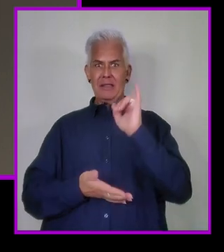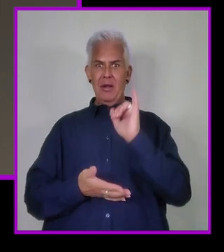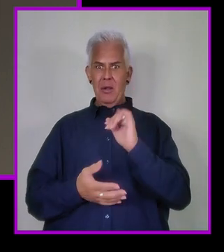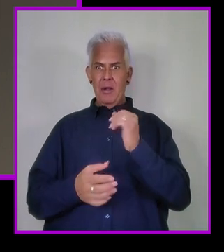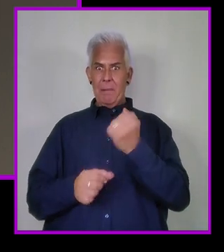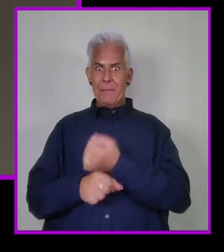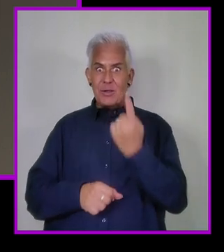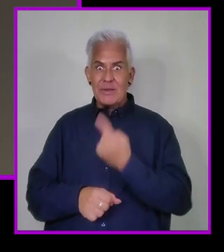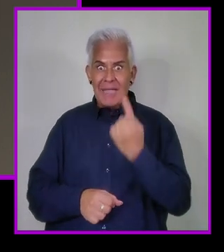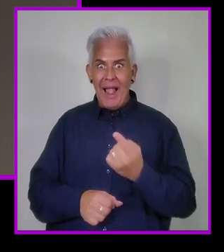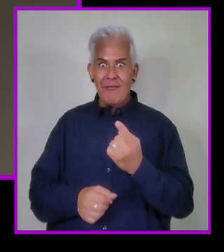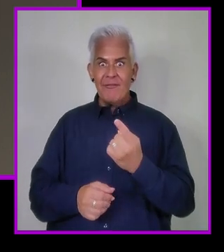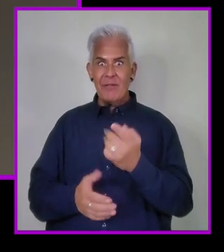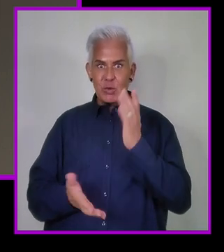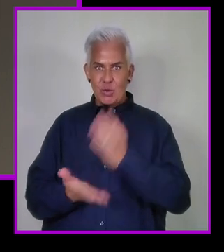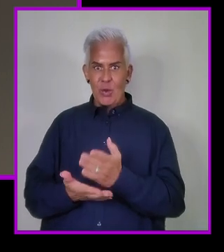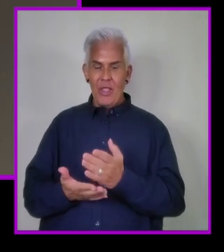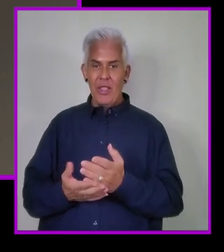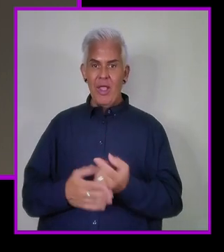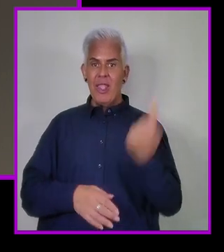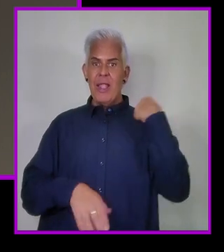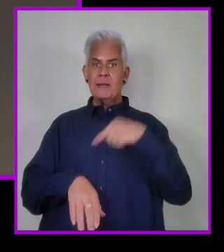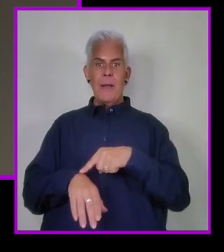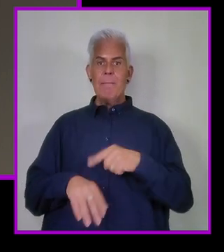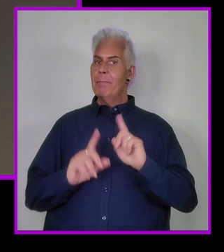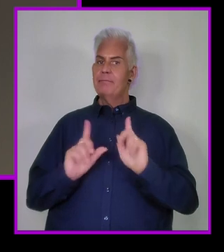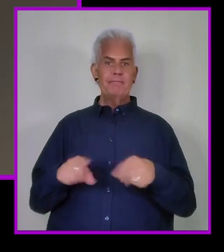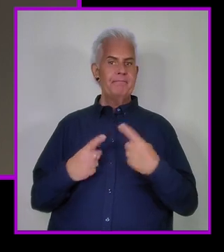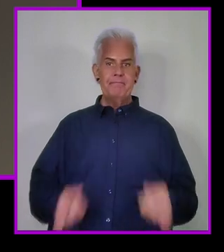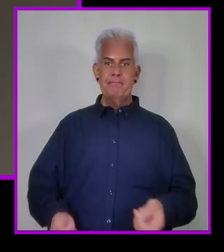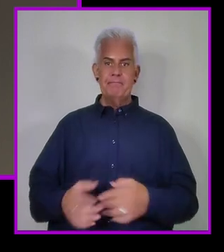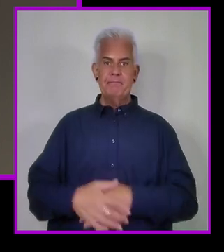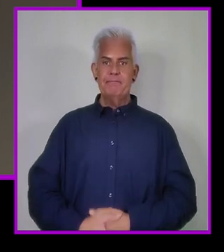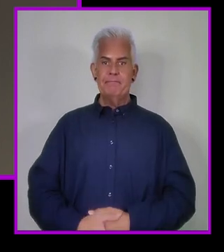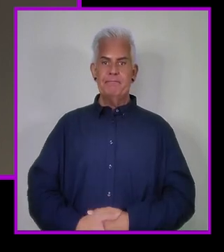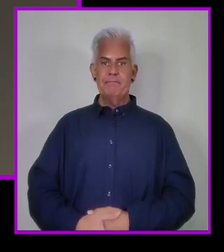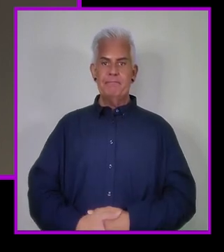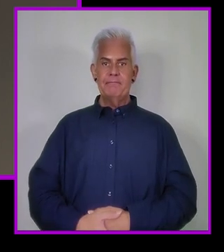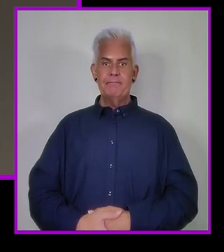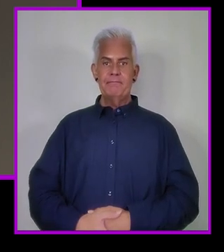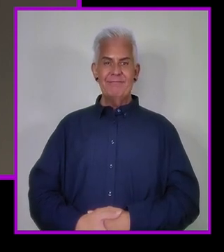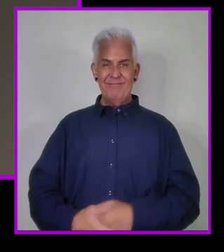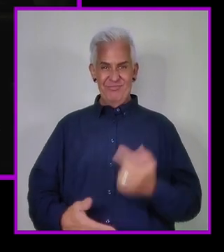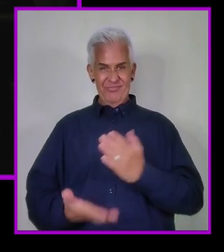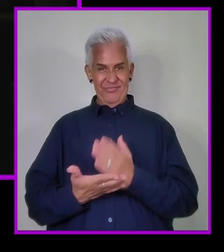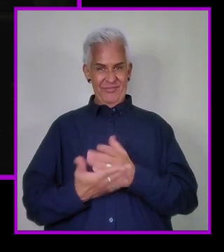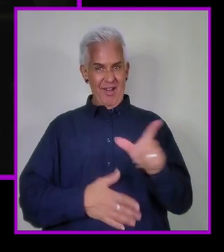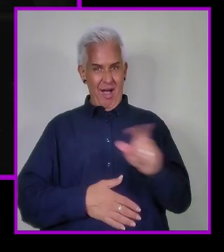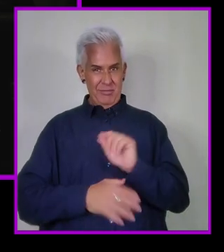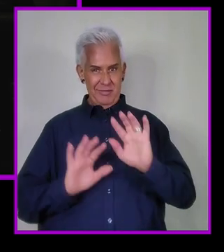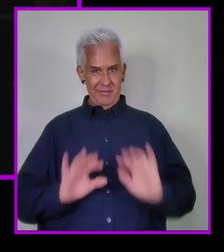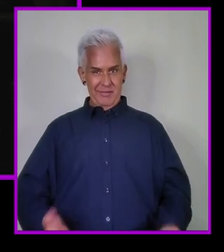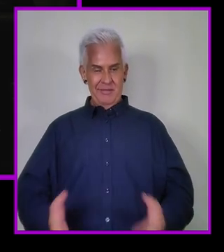yourself. Because at the time that I was doing all of that, I couldn't be. And it wasn't even a choice. So